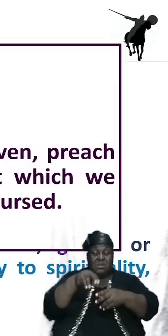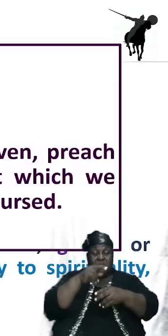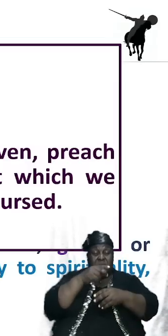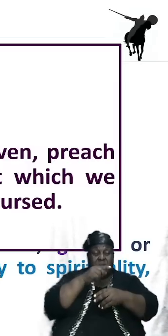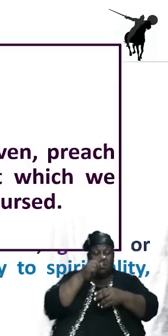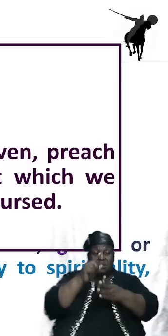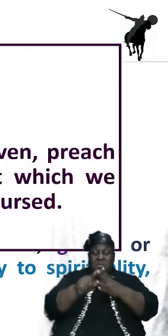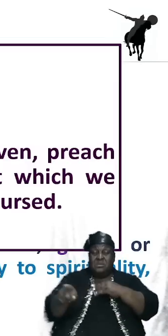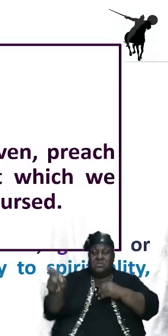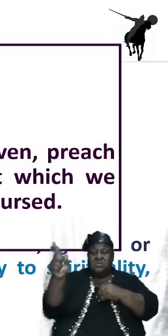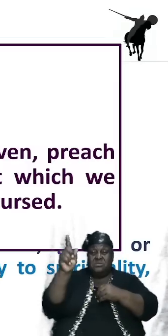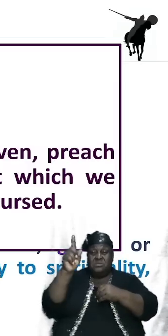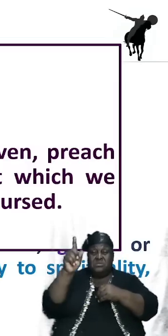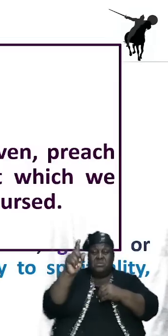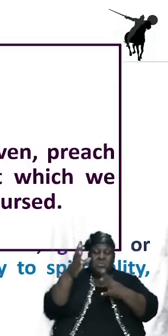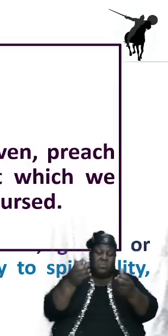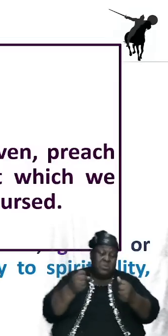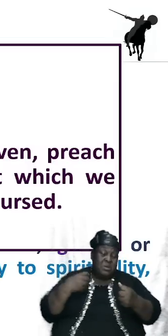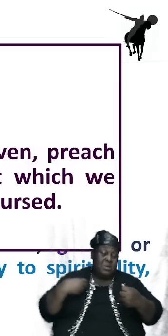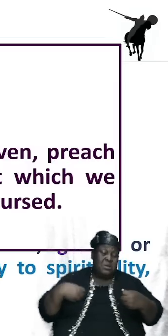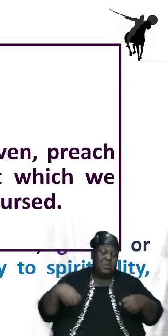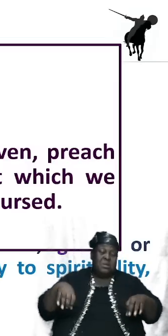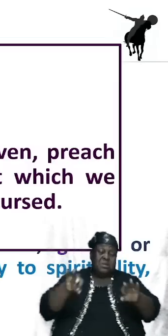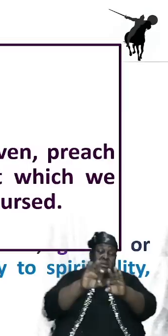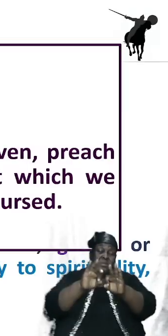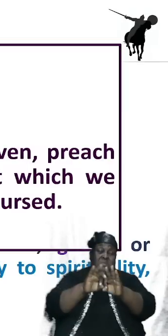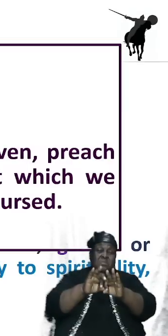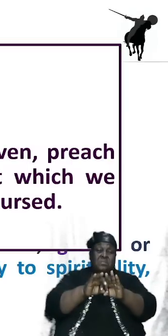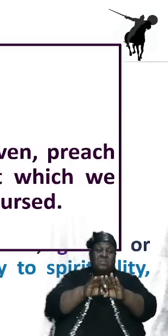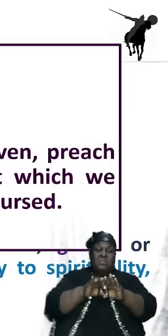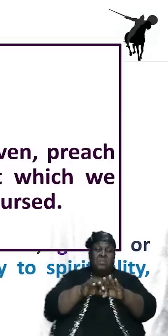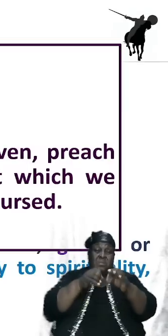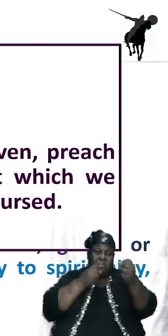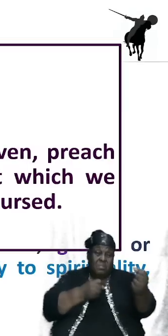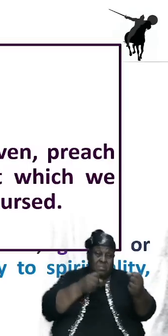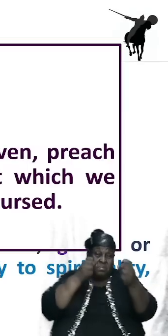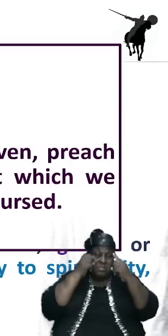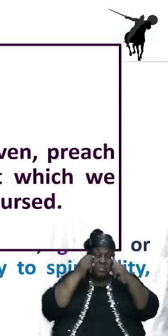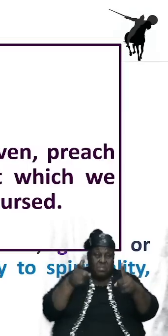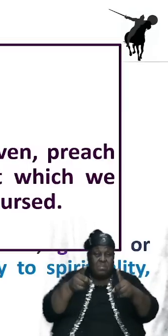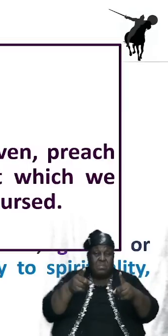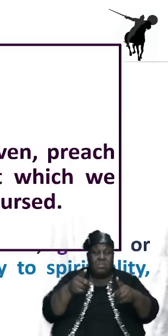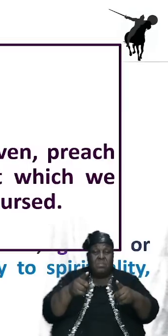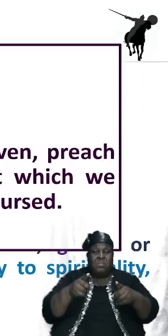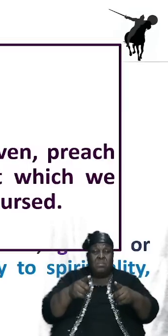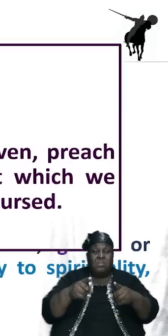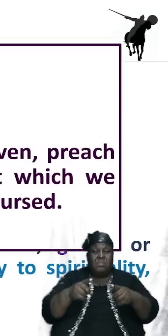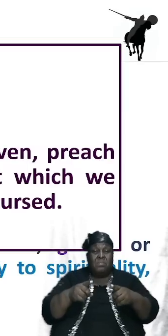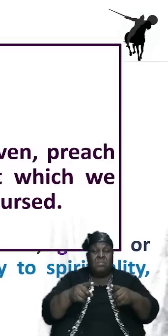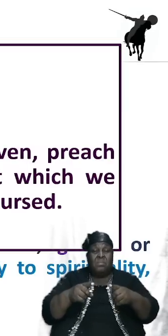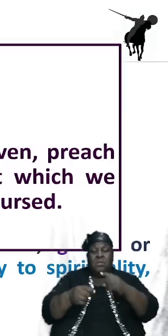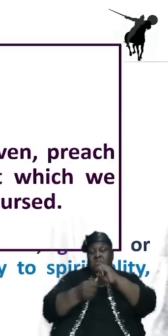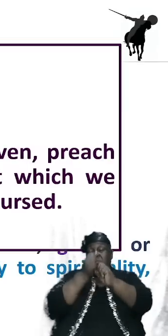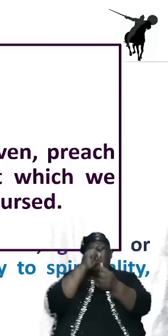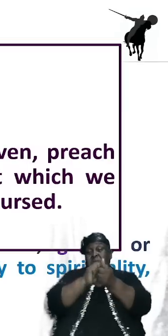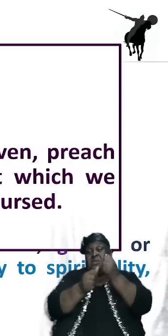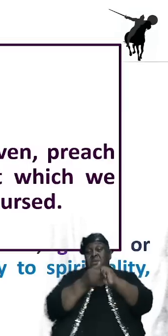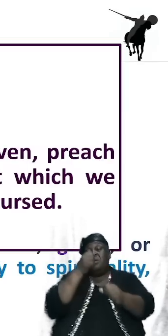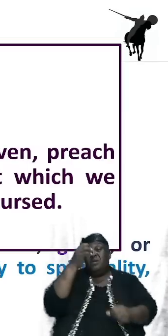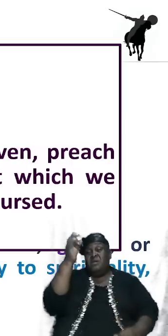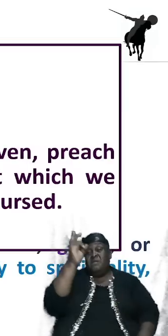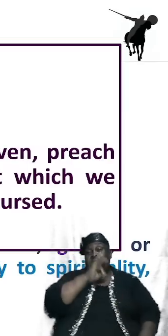wanted them to understand the importance of sound doctrine, but he also wanted to understand the dangers of false